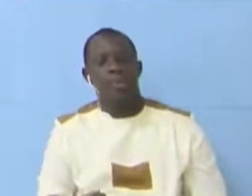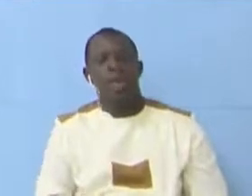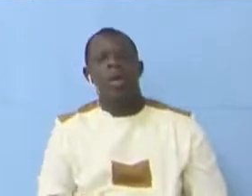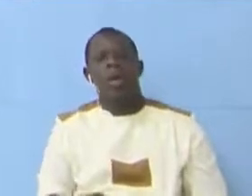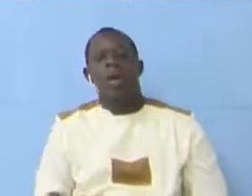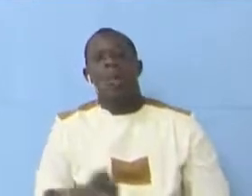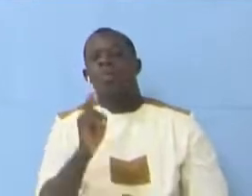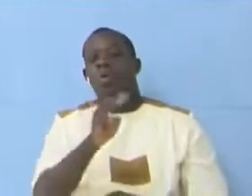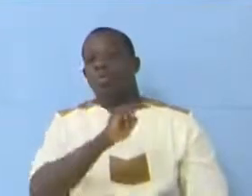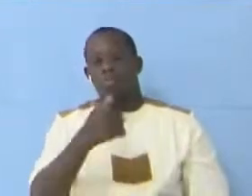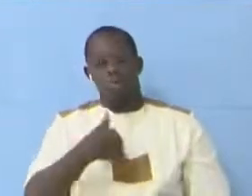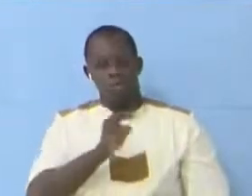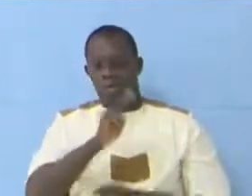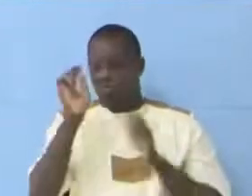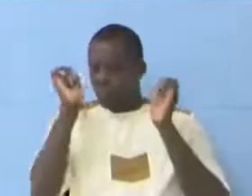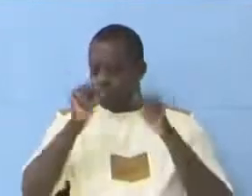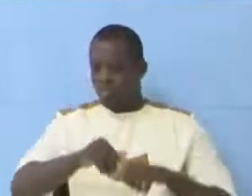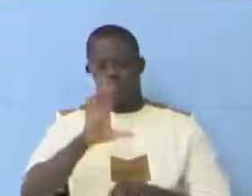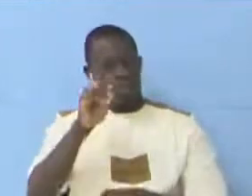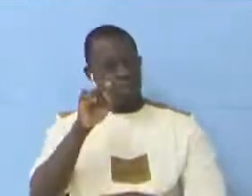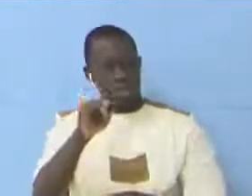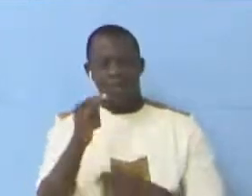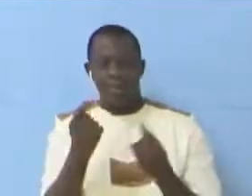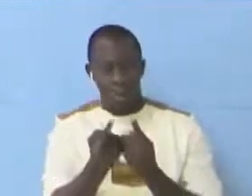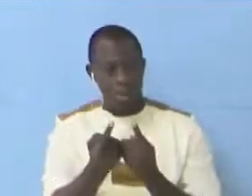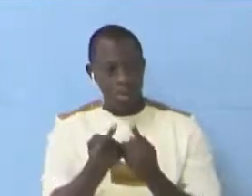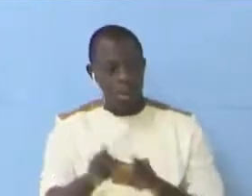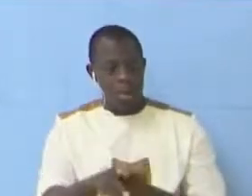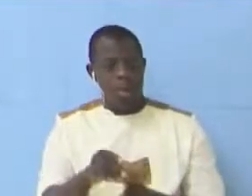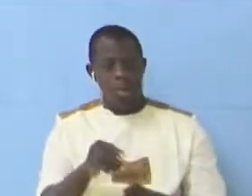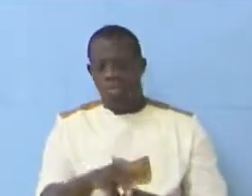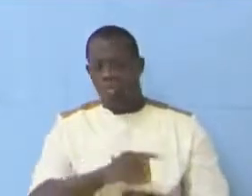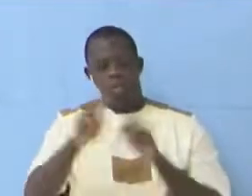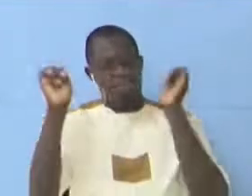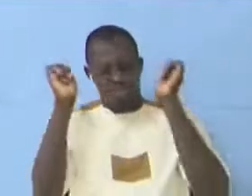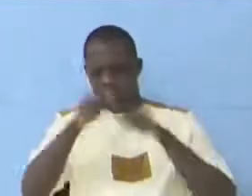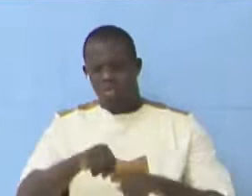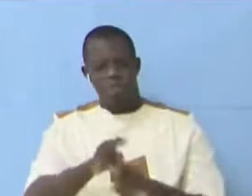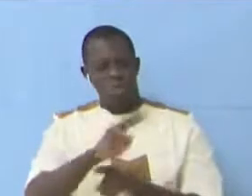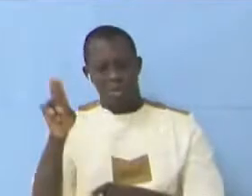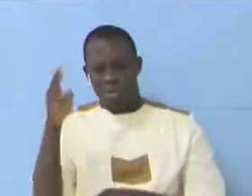Ordinarily, I would not have even done that in my wildest dreams.